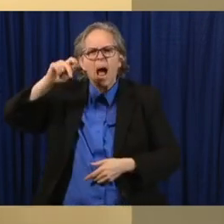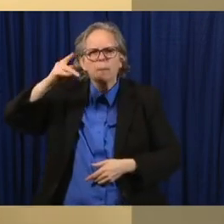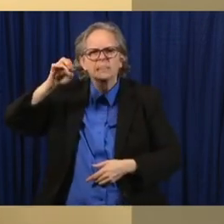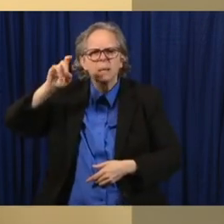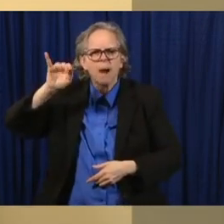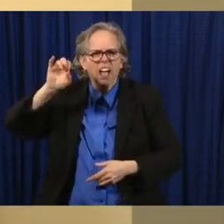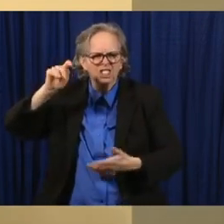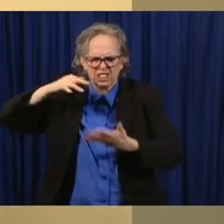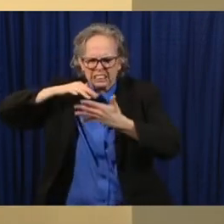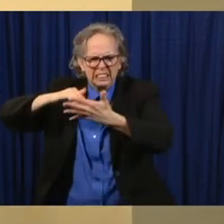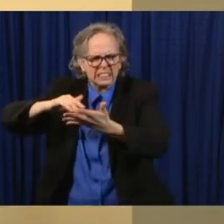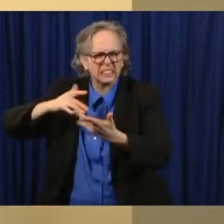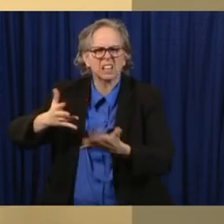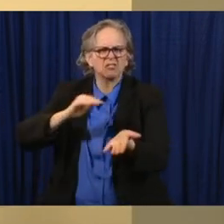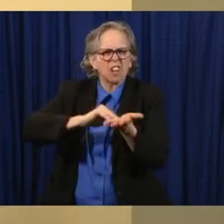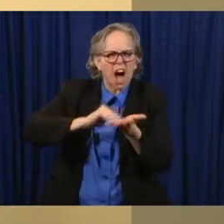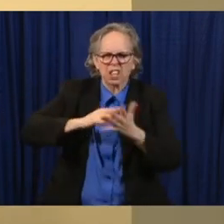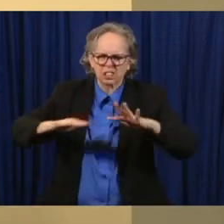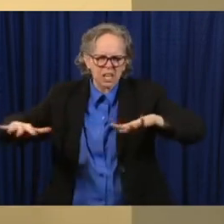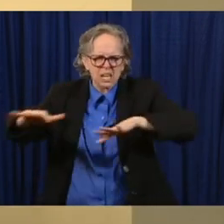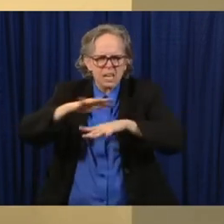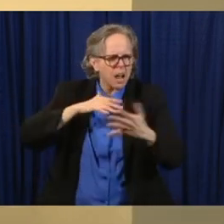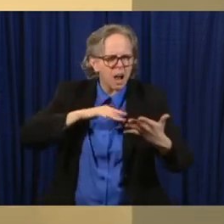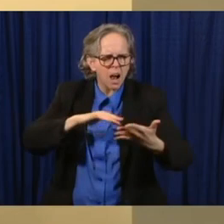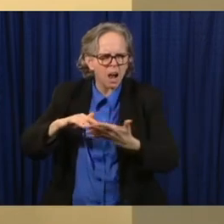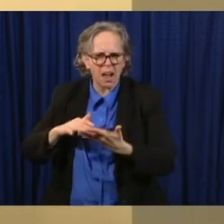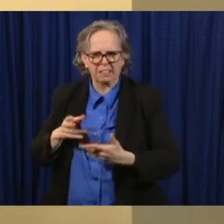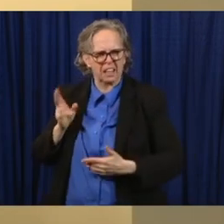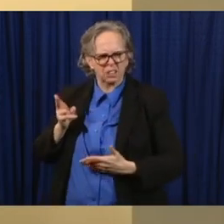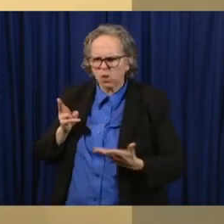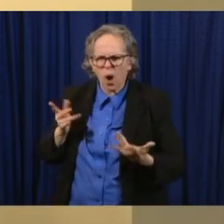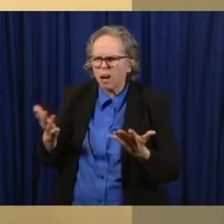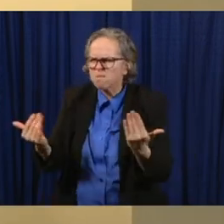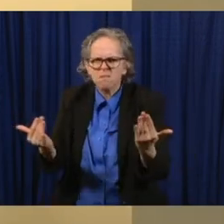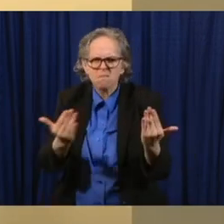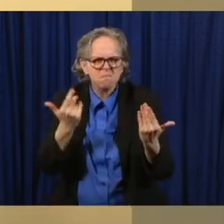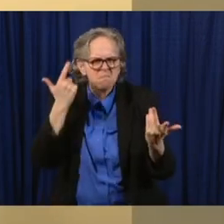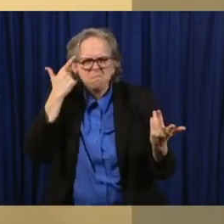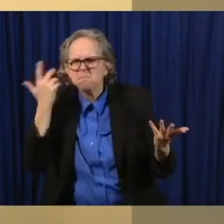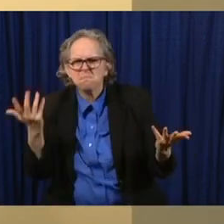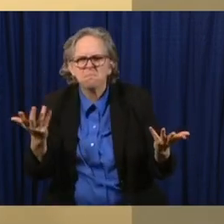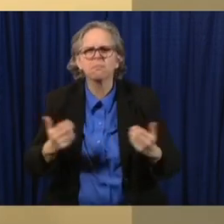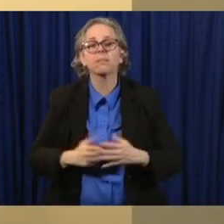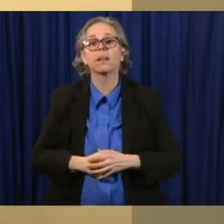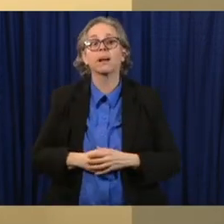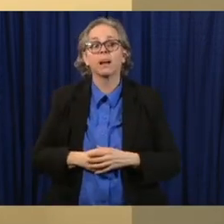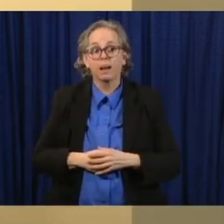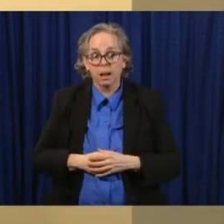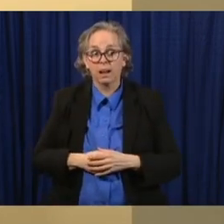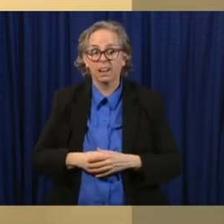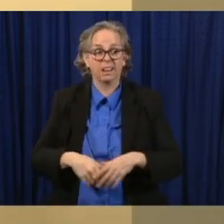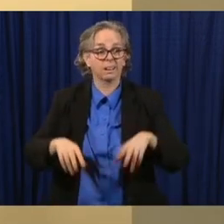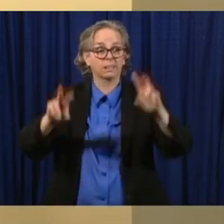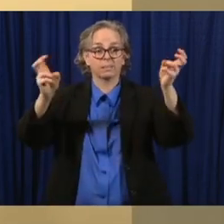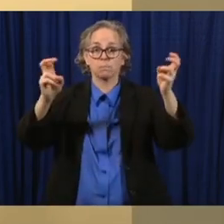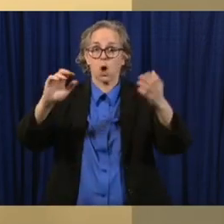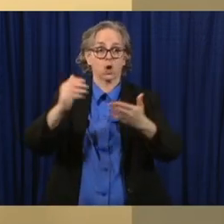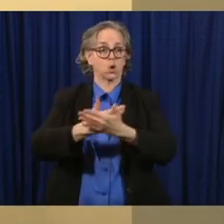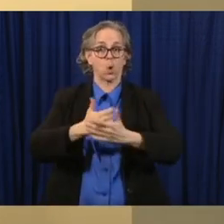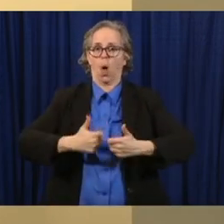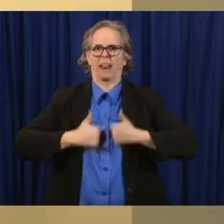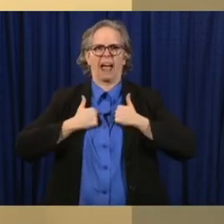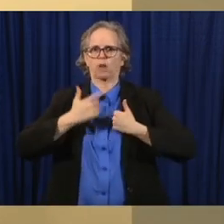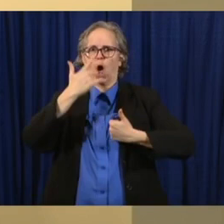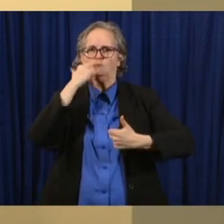of fields, historians, to say what is our new life going to be? Because I think a lot of us are